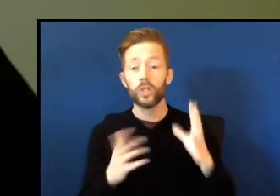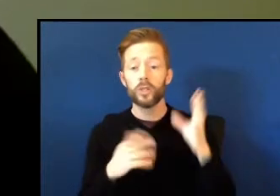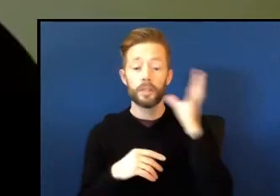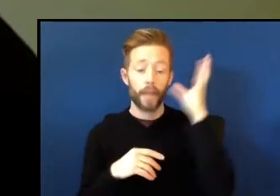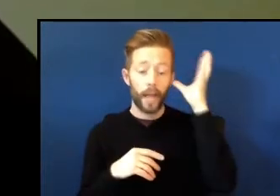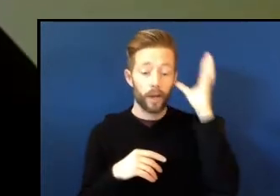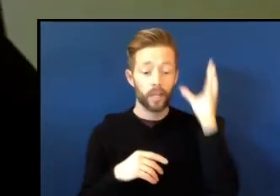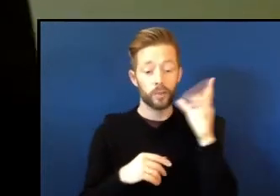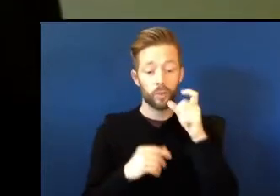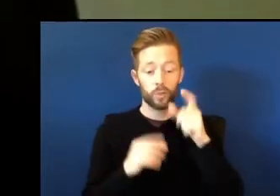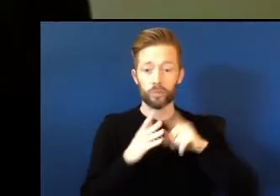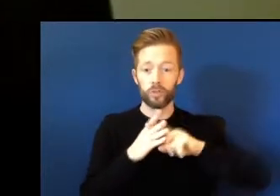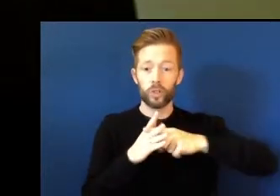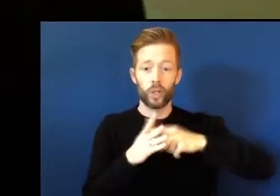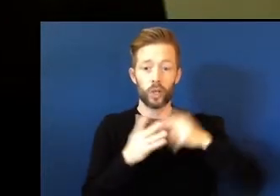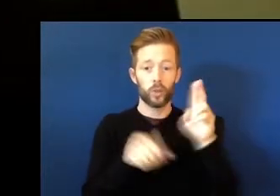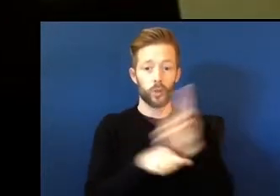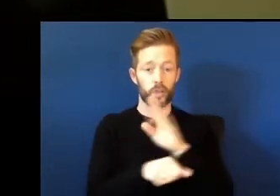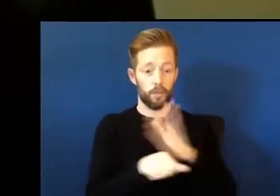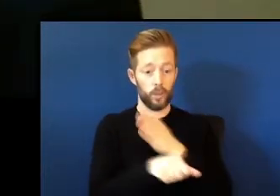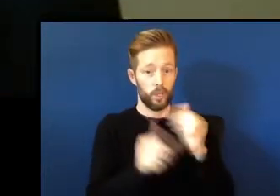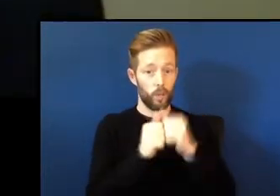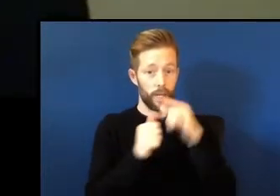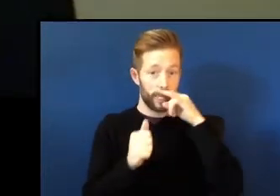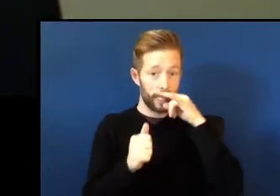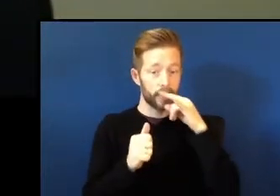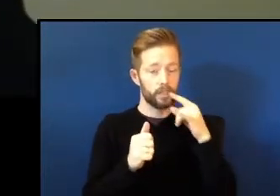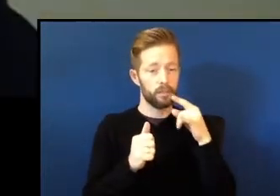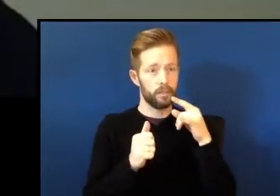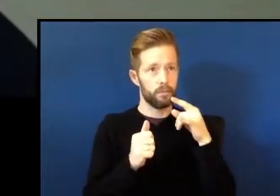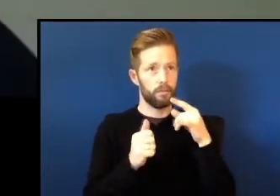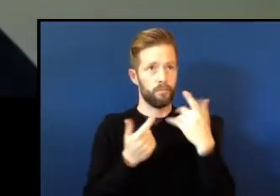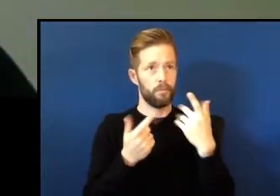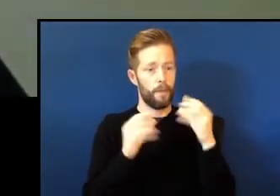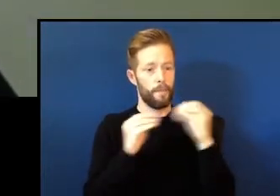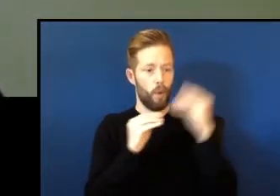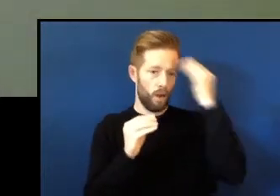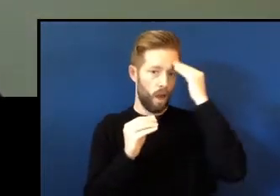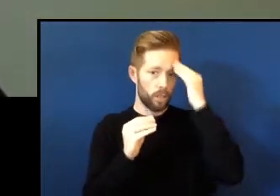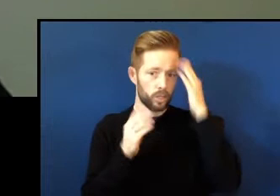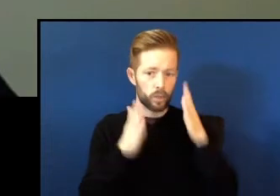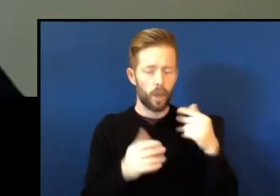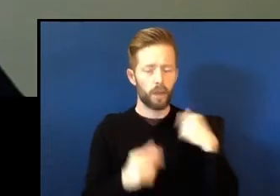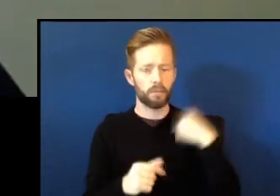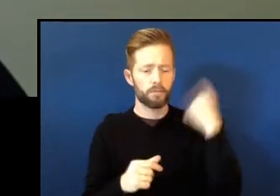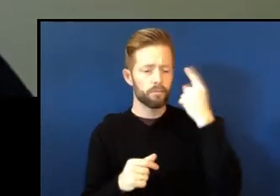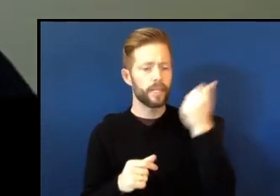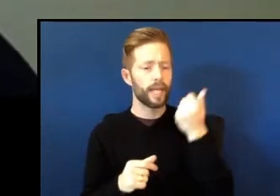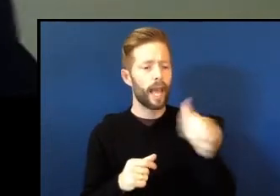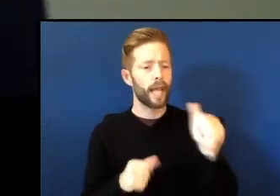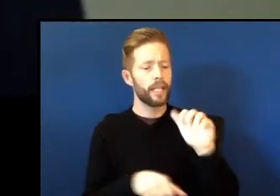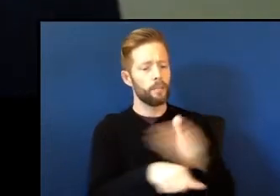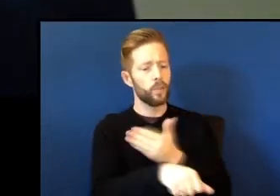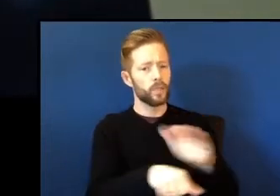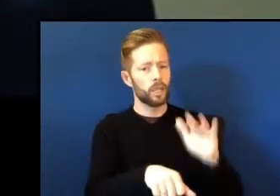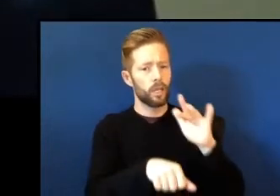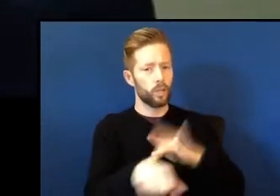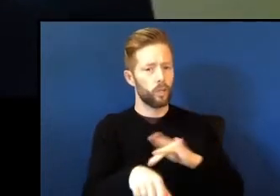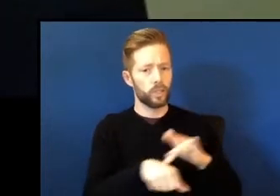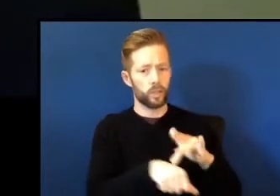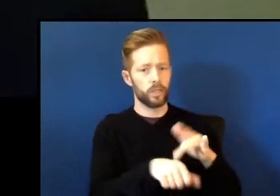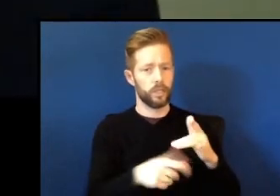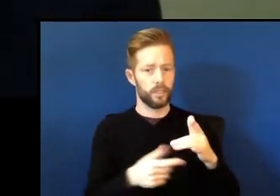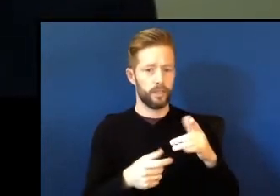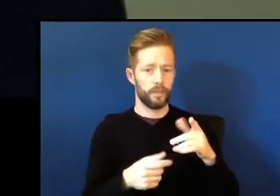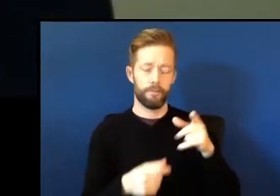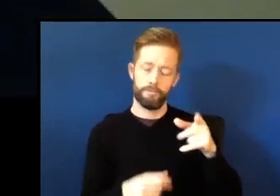might be just starting out using music with their kids sort of in a conscious way like this? Are there any musical resources? I